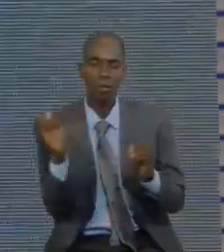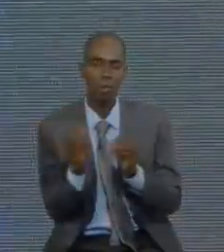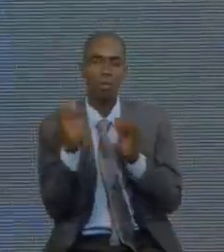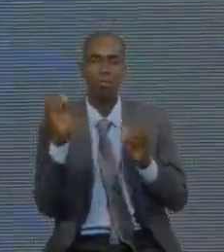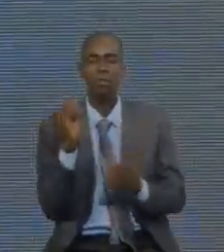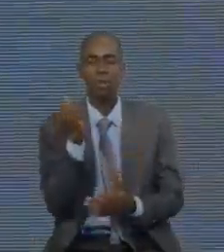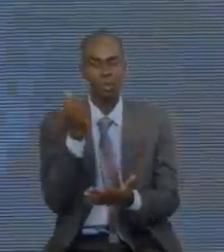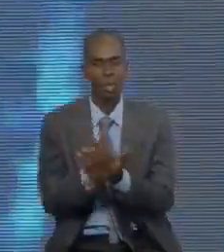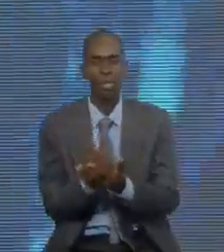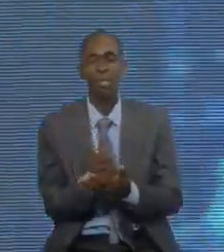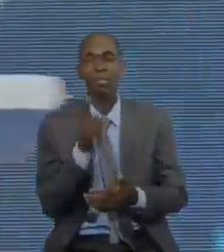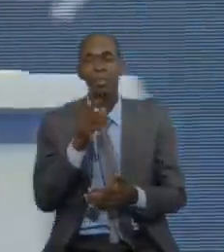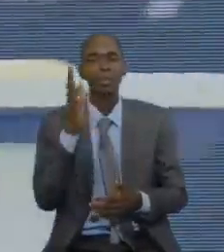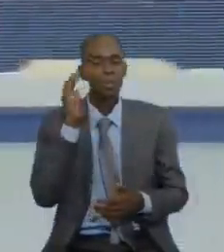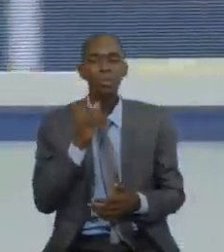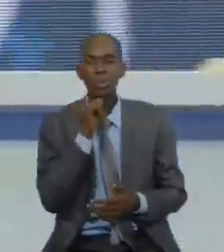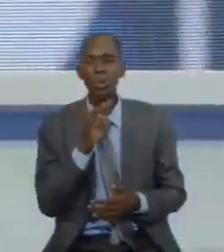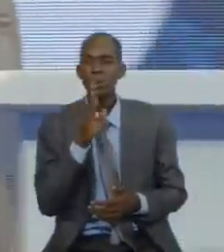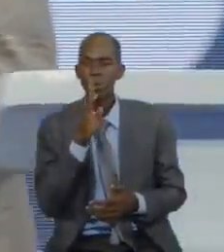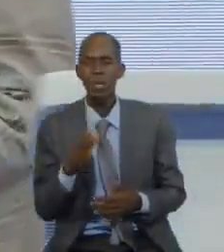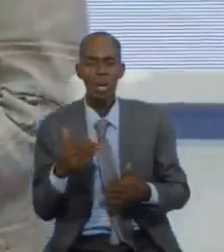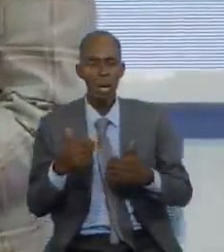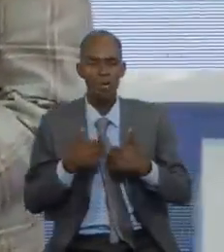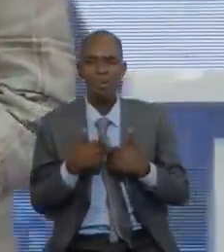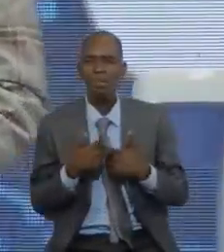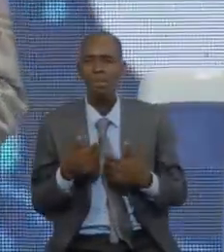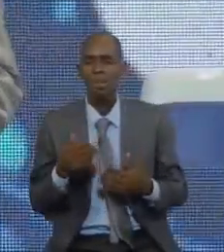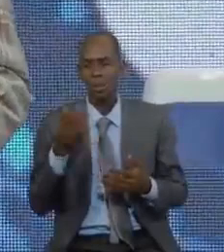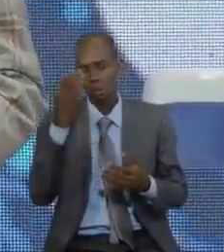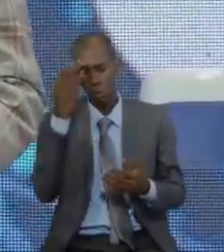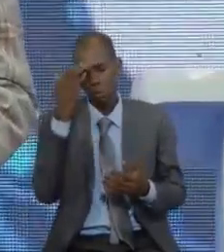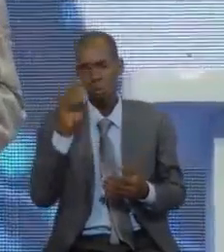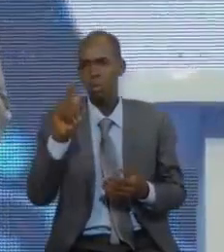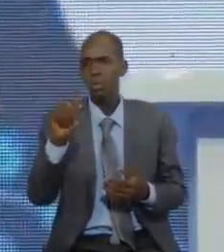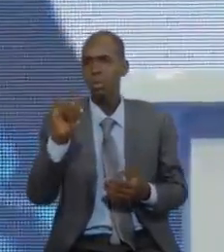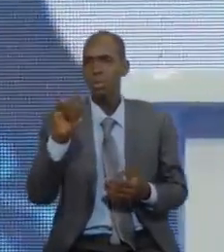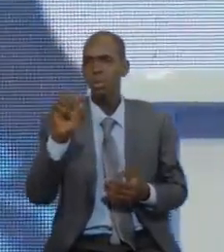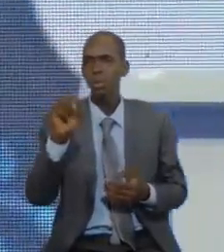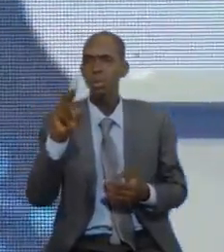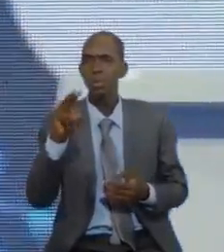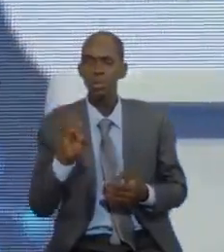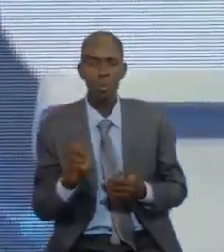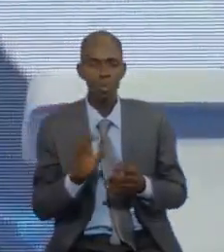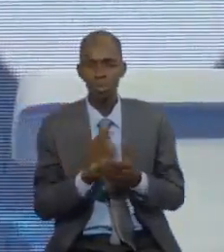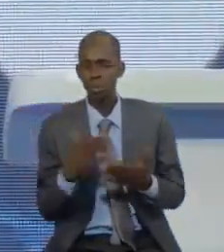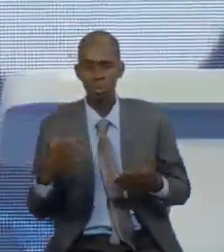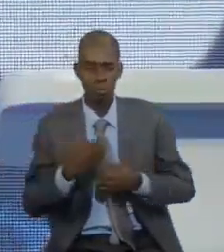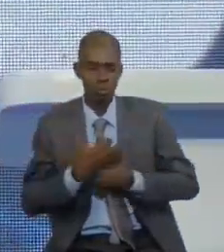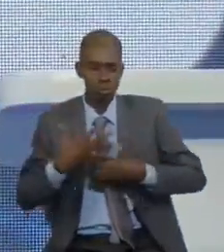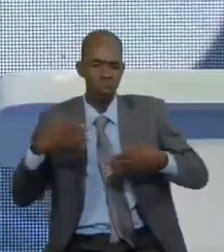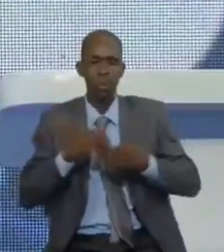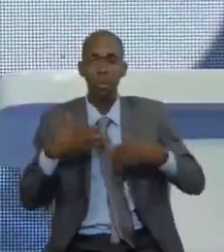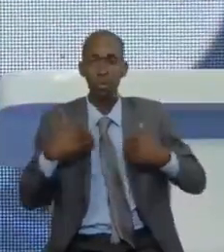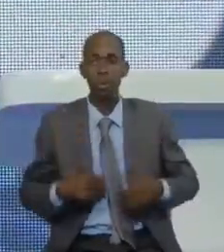You should not be carrying extra tissue, extra kind of swelling in your body. I will not carry